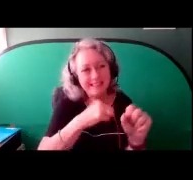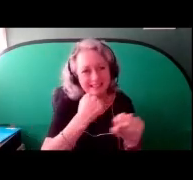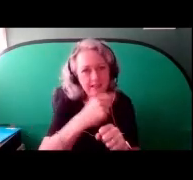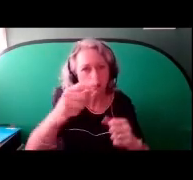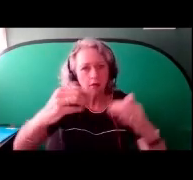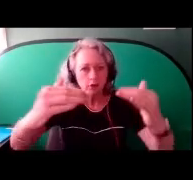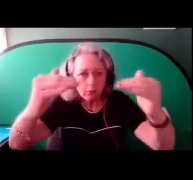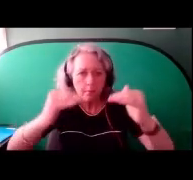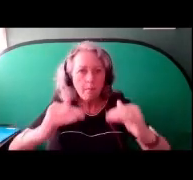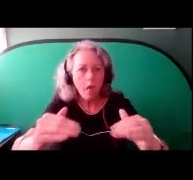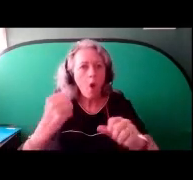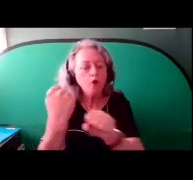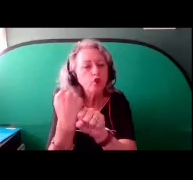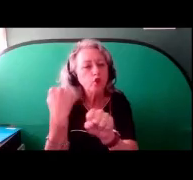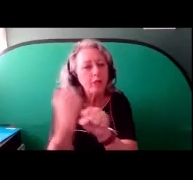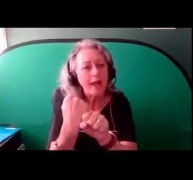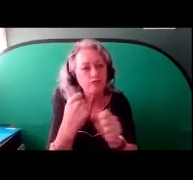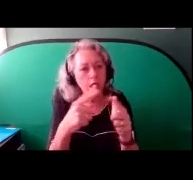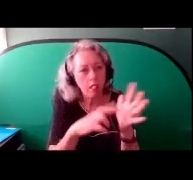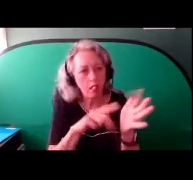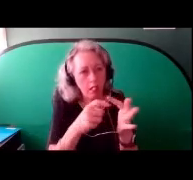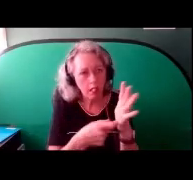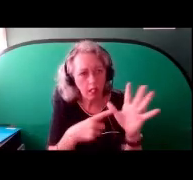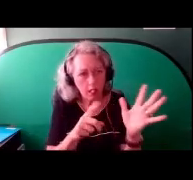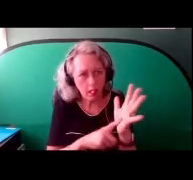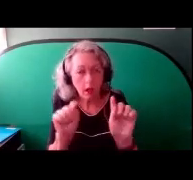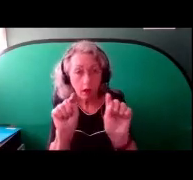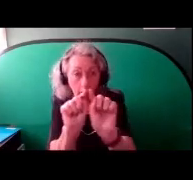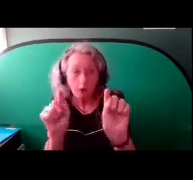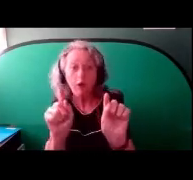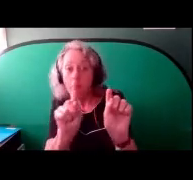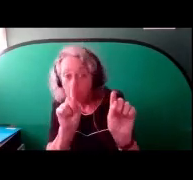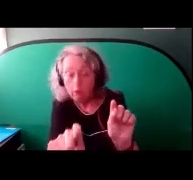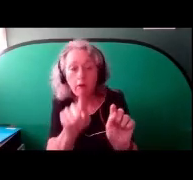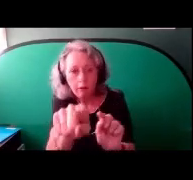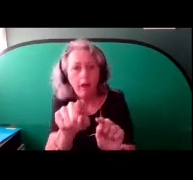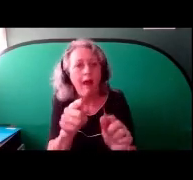on your iOS menu is accessibility. So tapping on